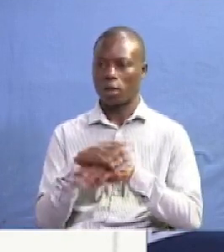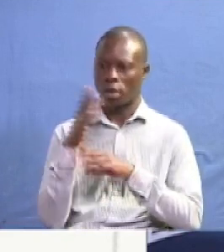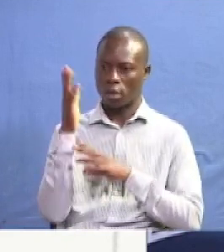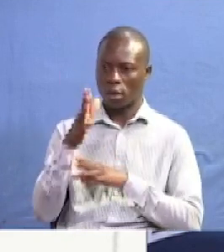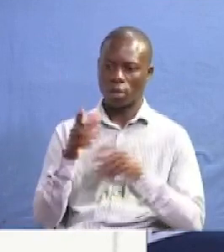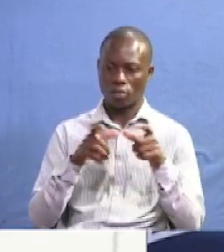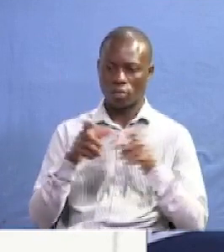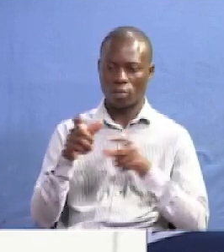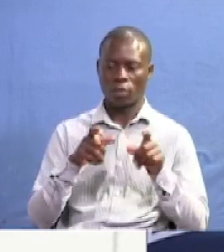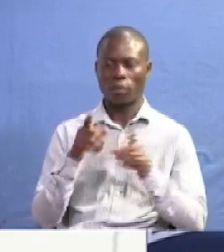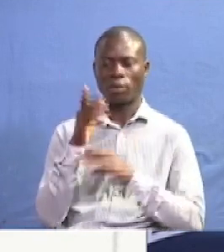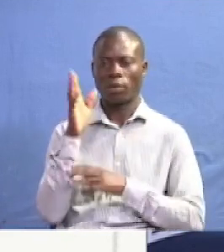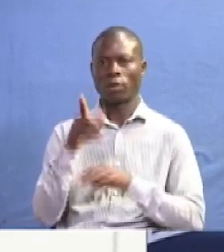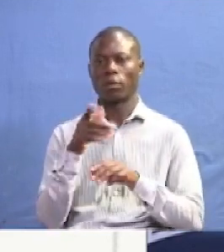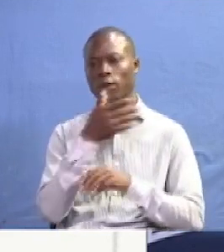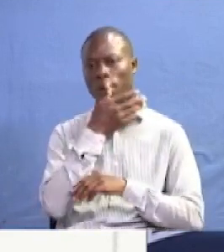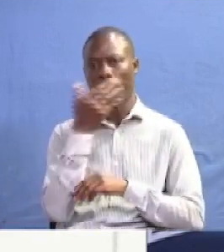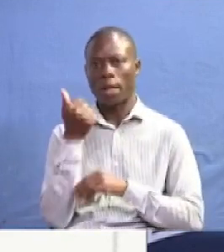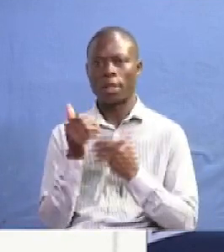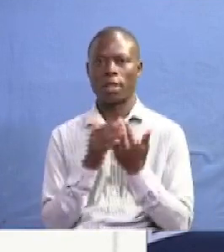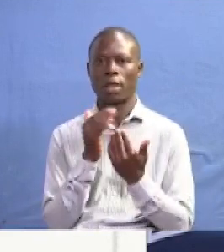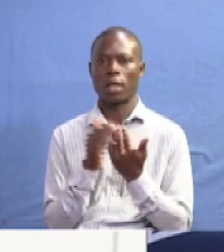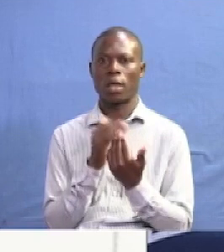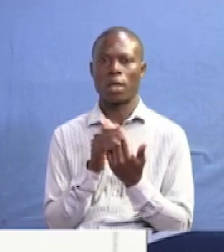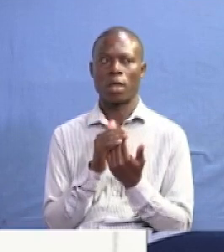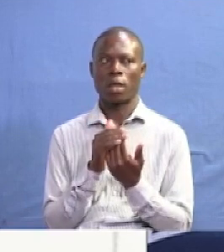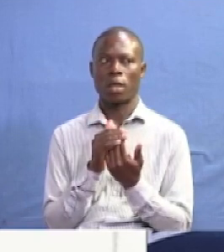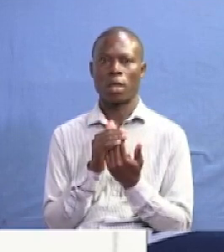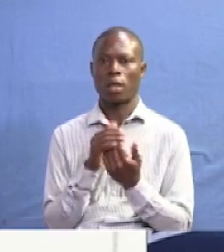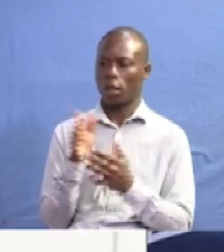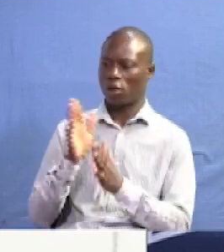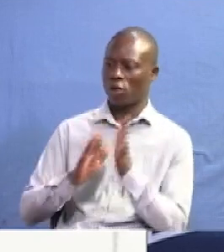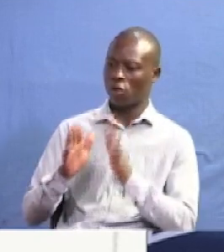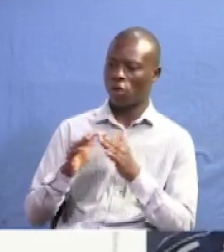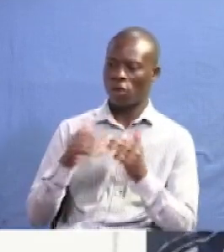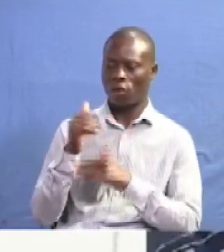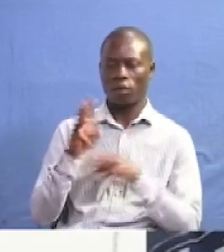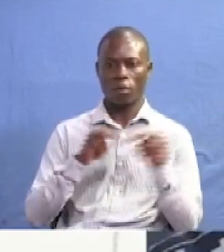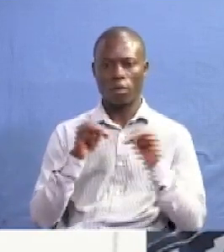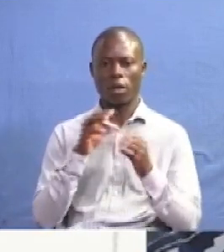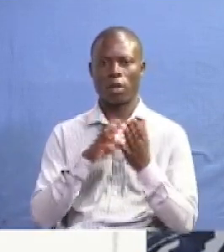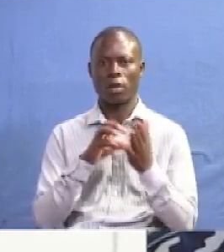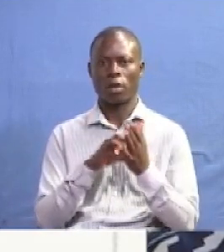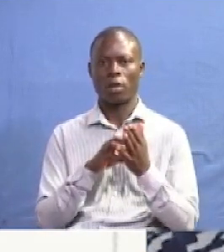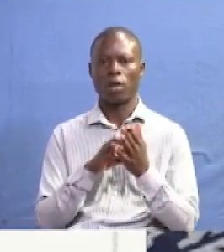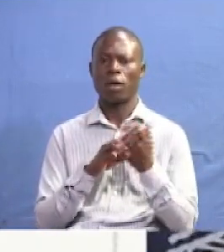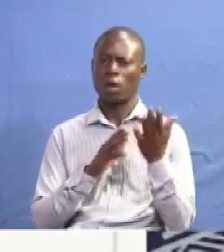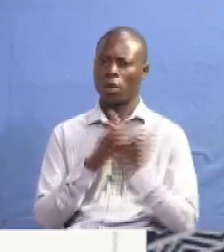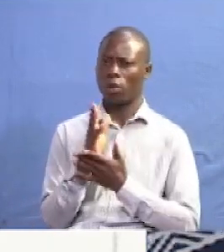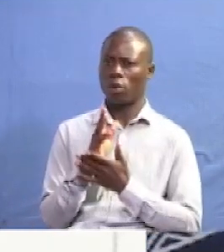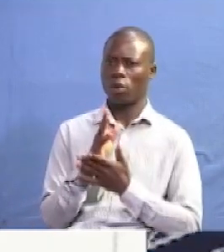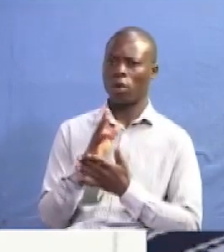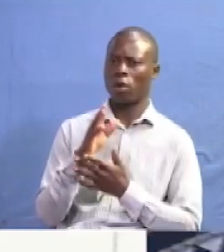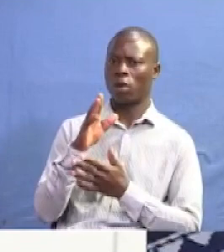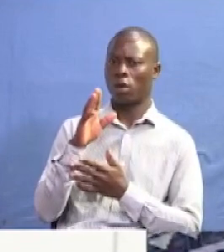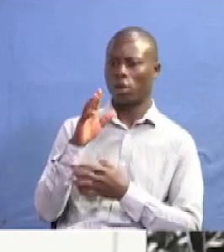directed to the best care in order for them to manage the condition. Through the Endometriosis